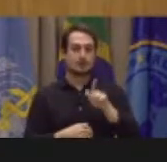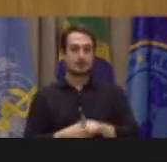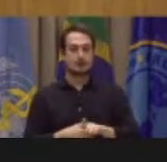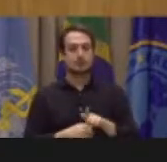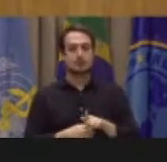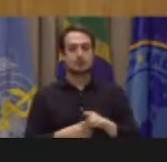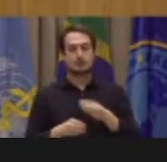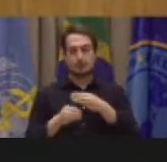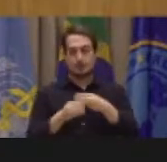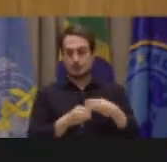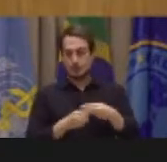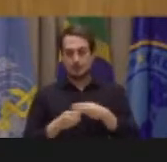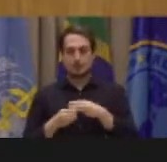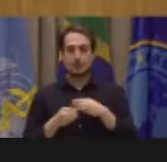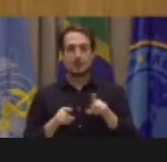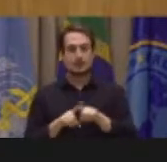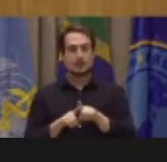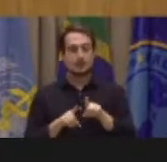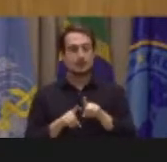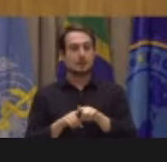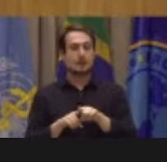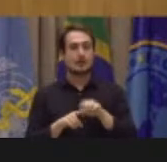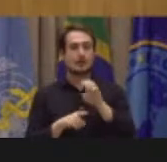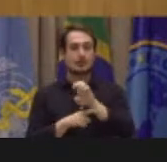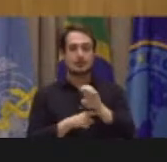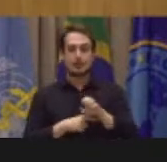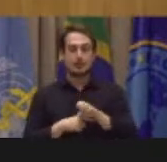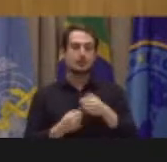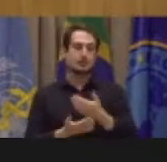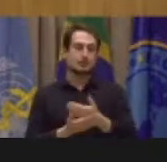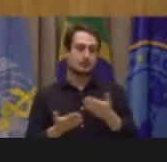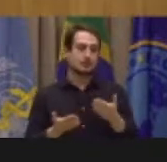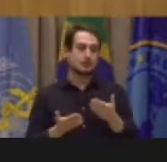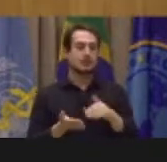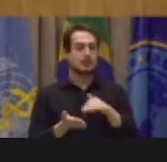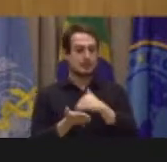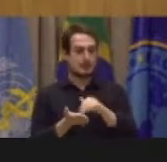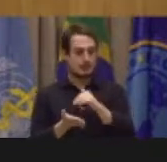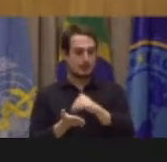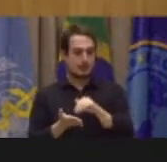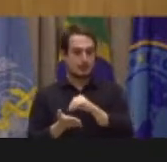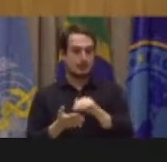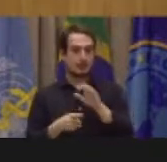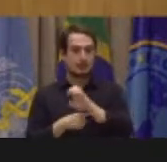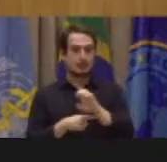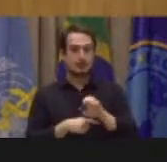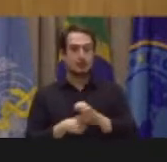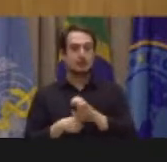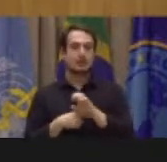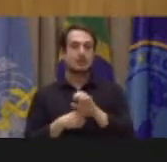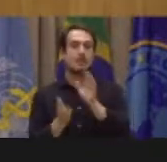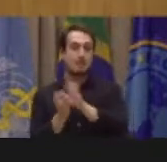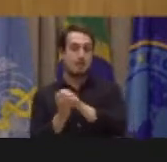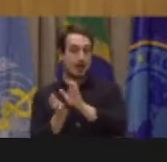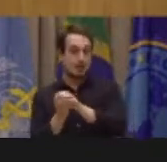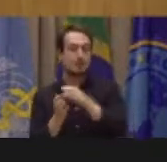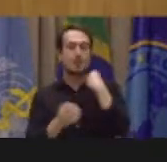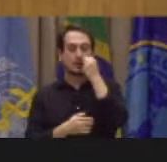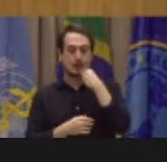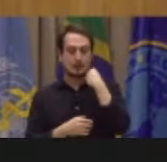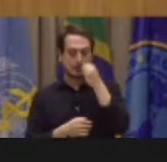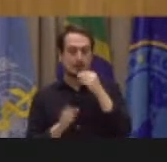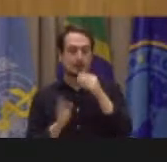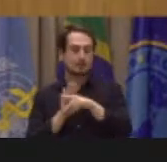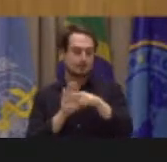comes from the managers, from the municipality, and the Secretary of the State of